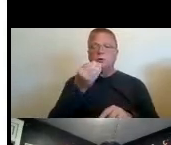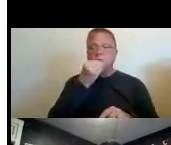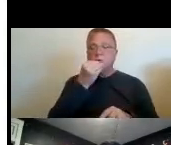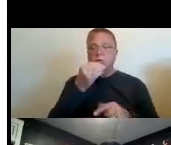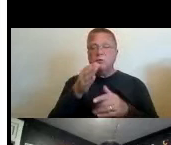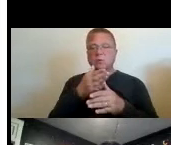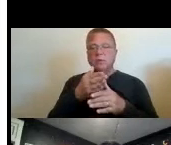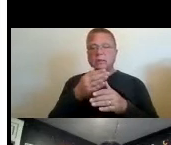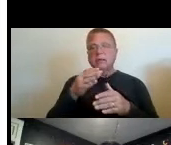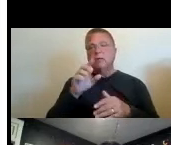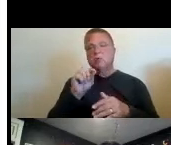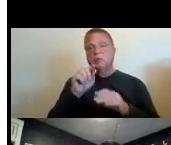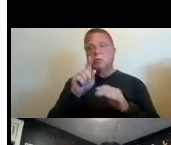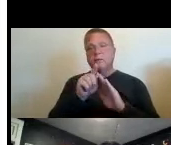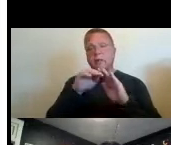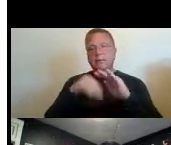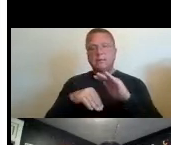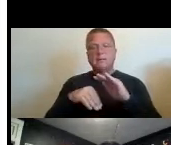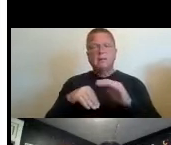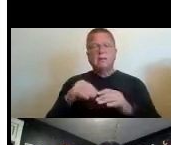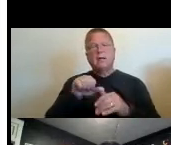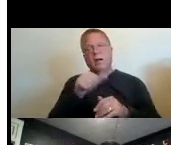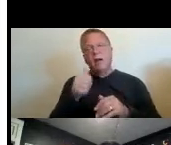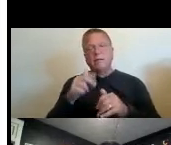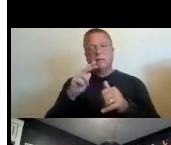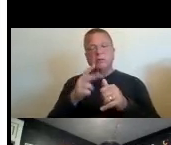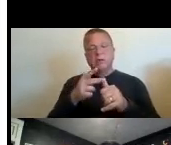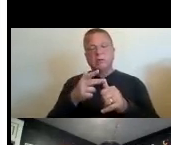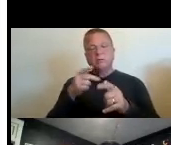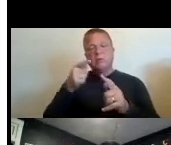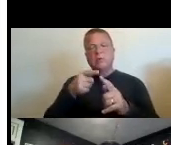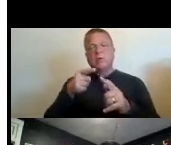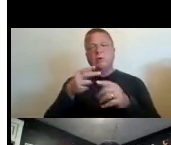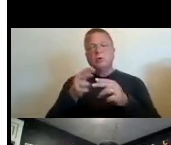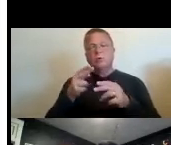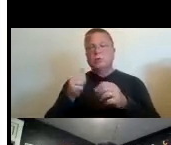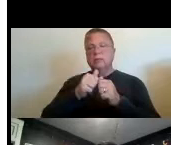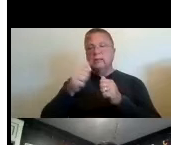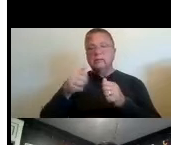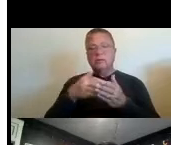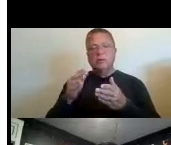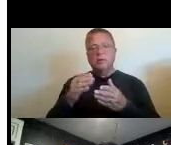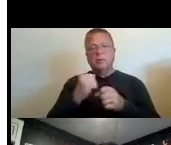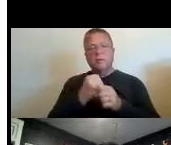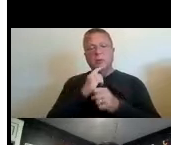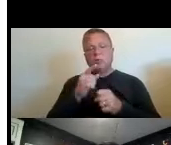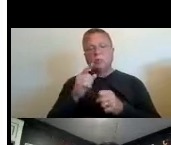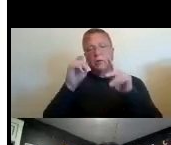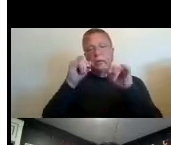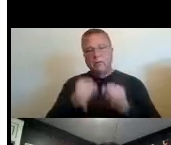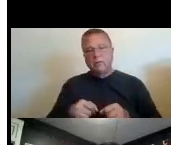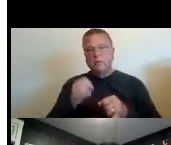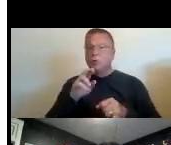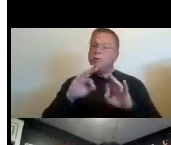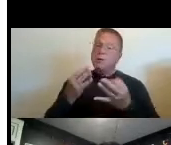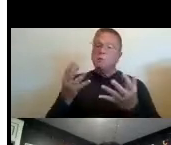third goal has to do with short distance trips. We want to make sure that if an individual or a family wants to walk or